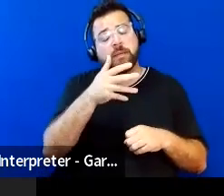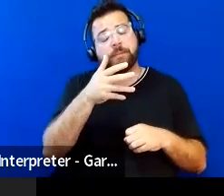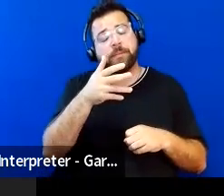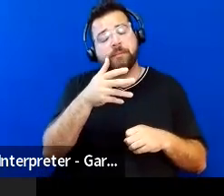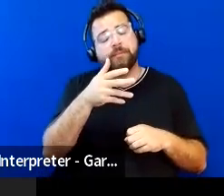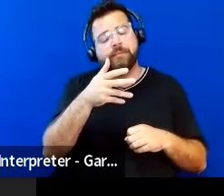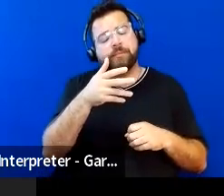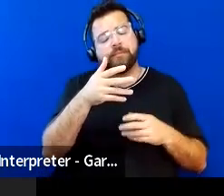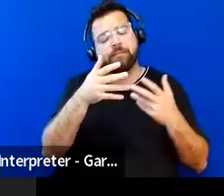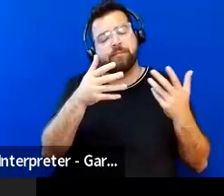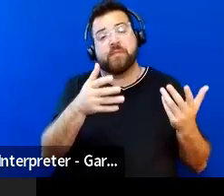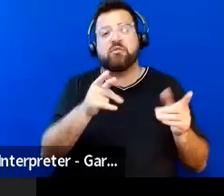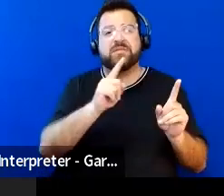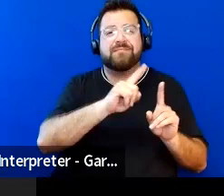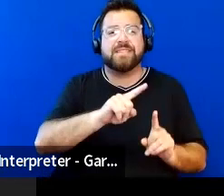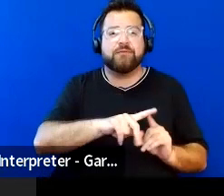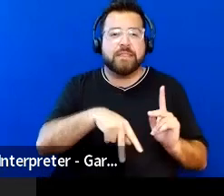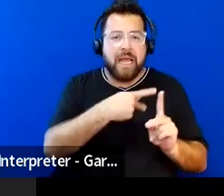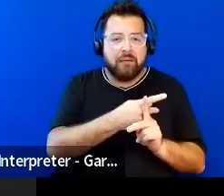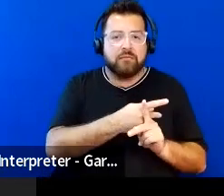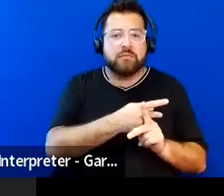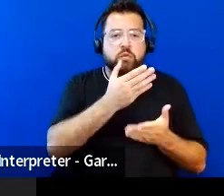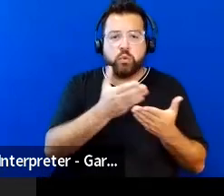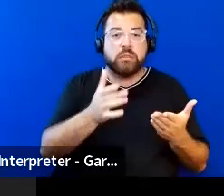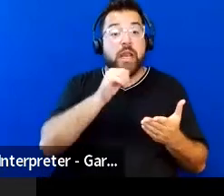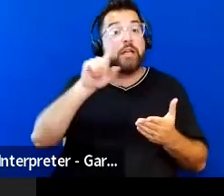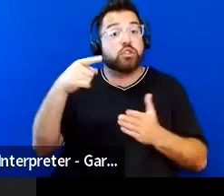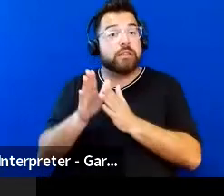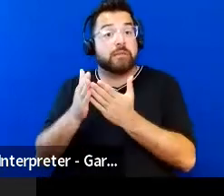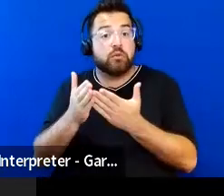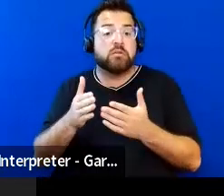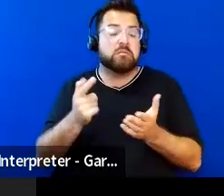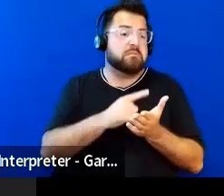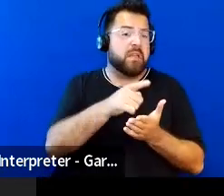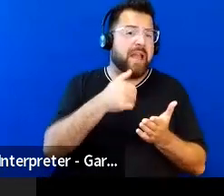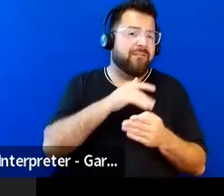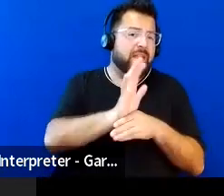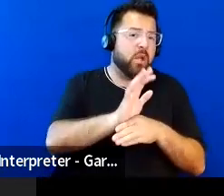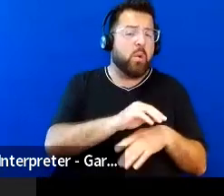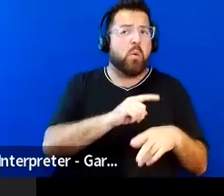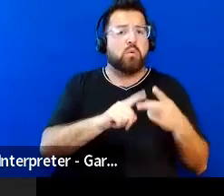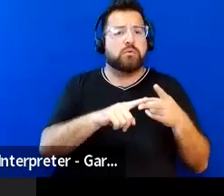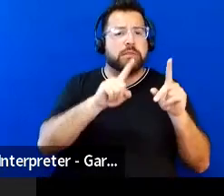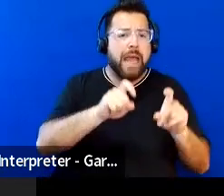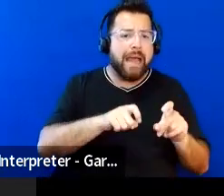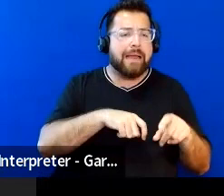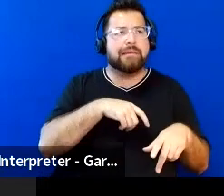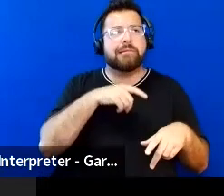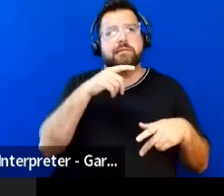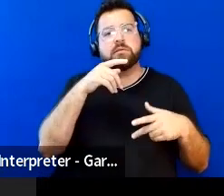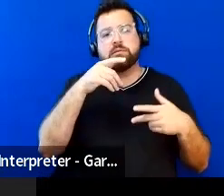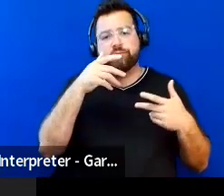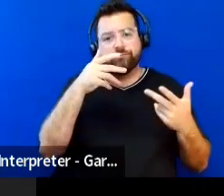there are different kinds of sources, not just textbooks, like videos or tests or